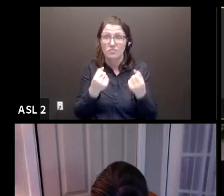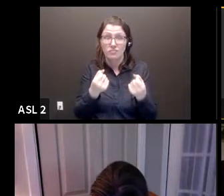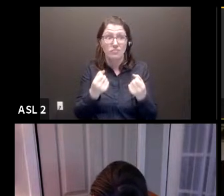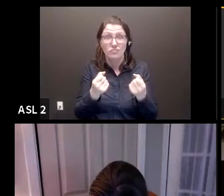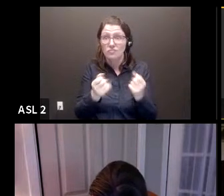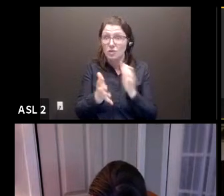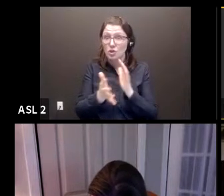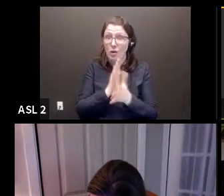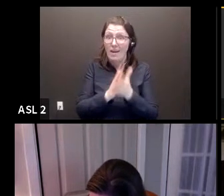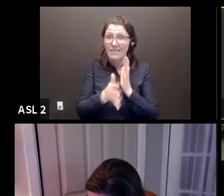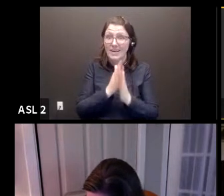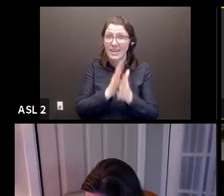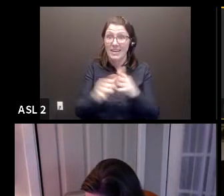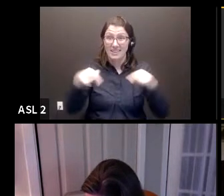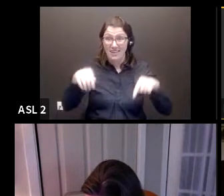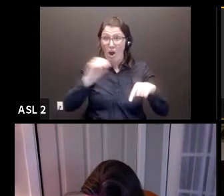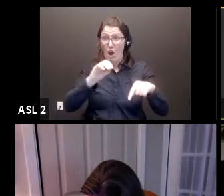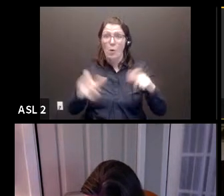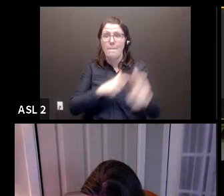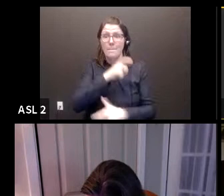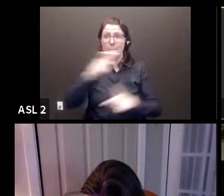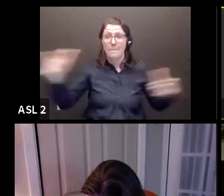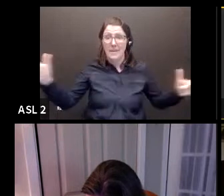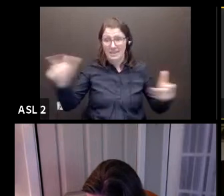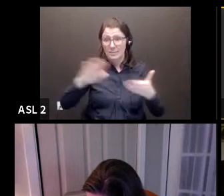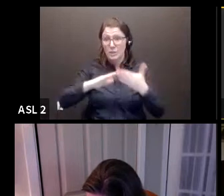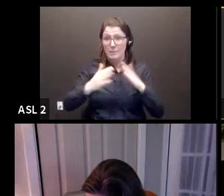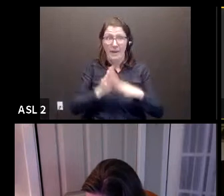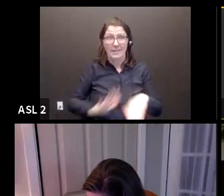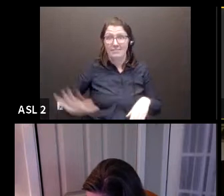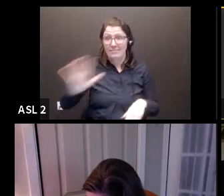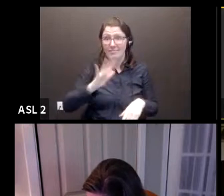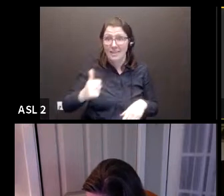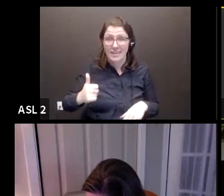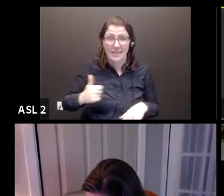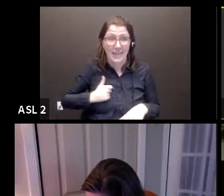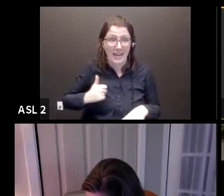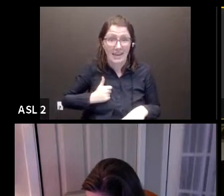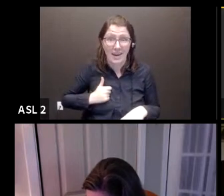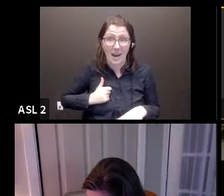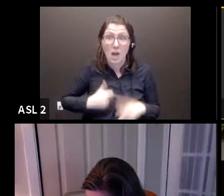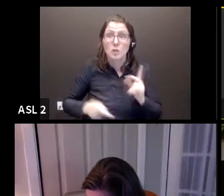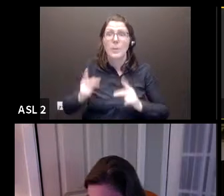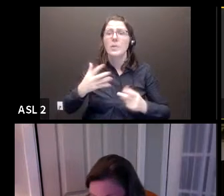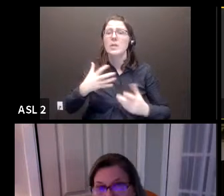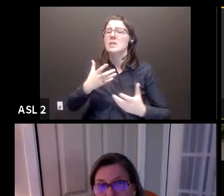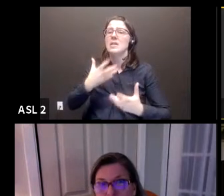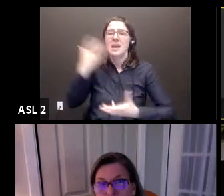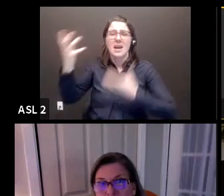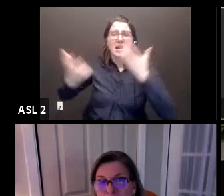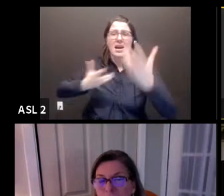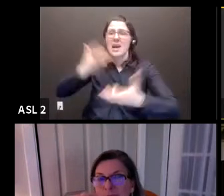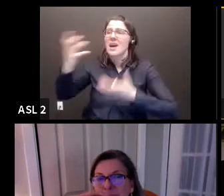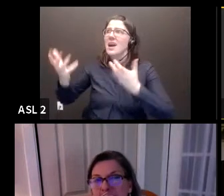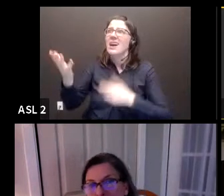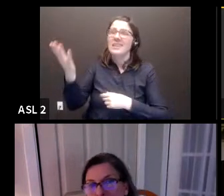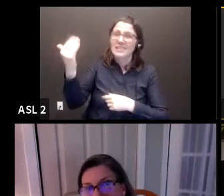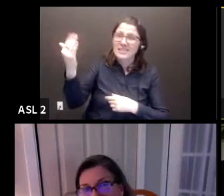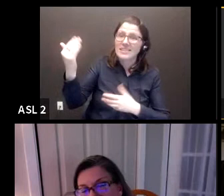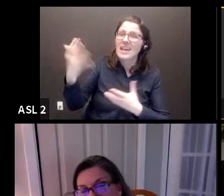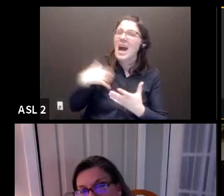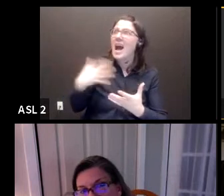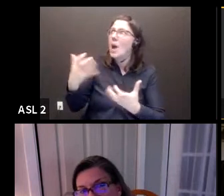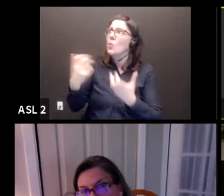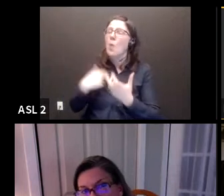had literally every one of the ward councillors and the vast majority of their constituents saying i want proactive customized